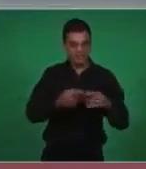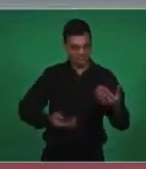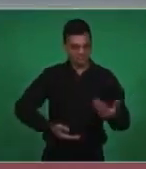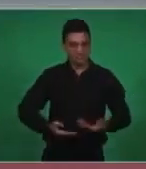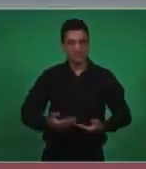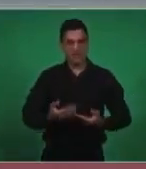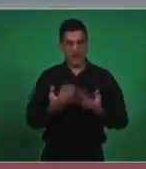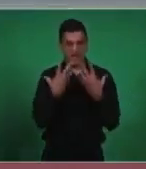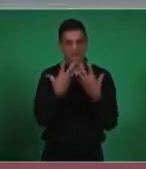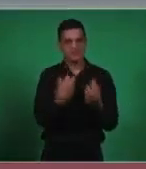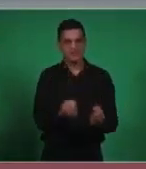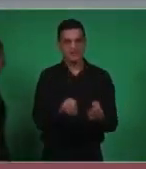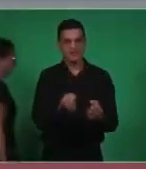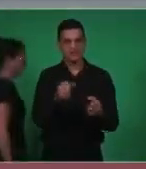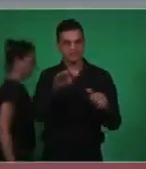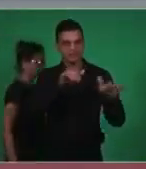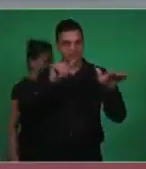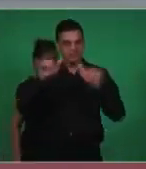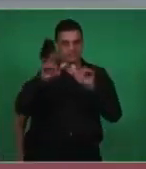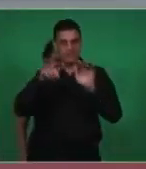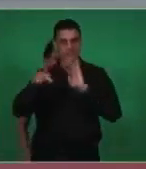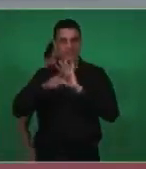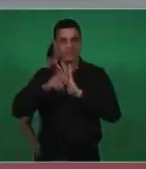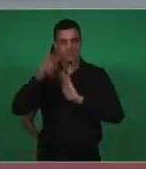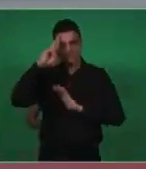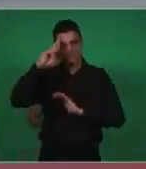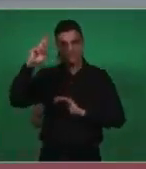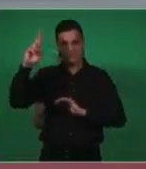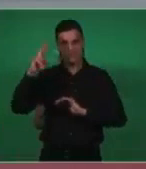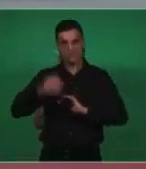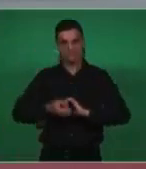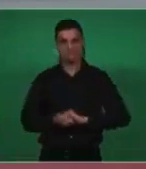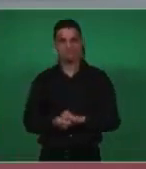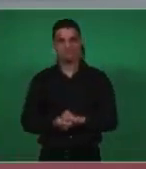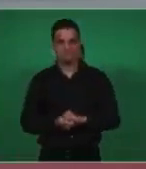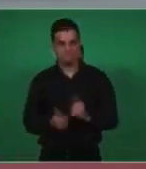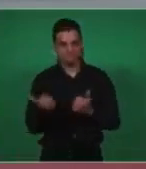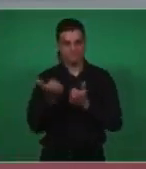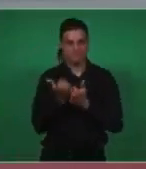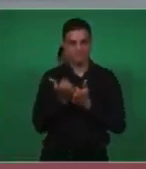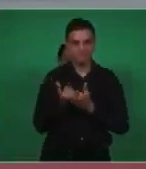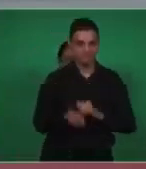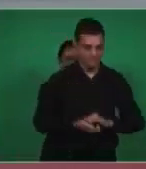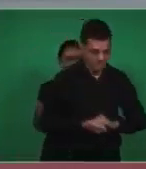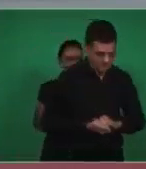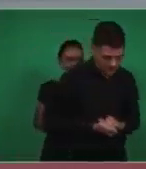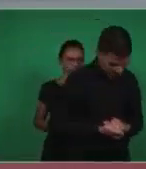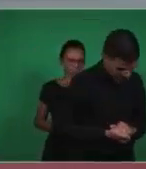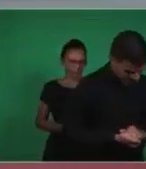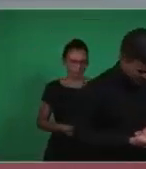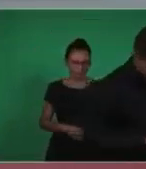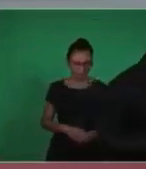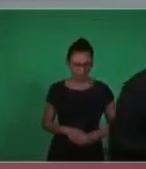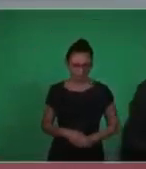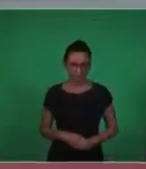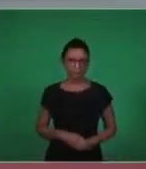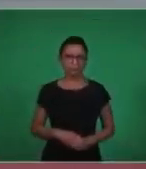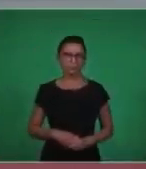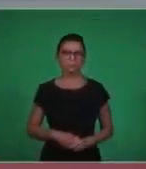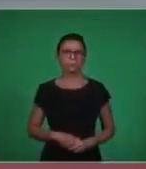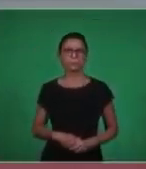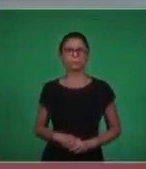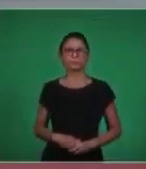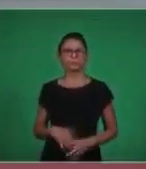that answer to another call, another invitation. And this